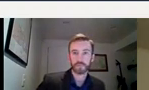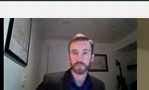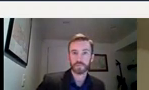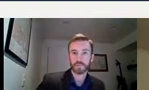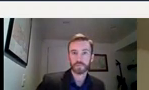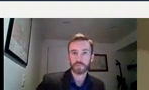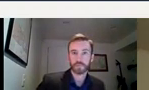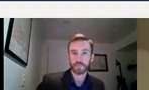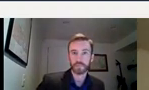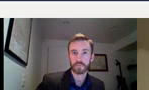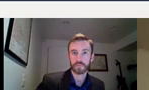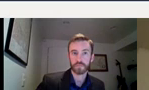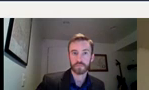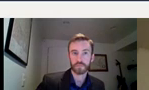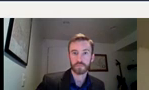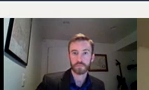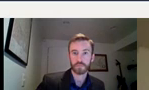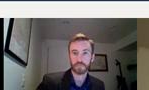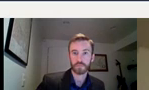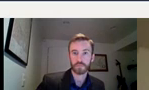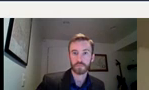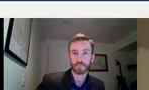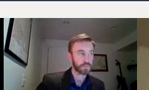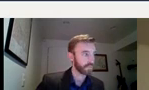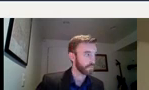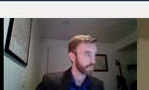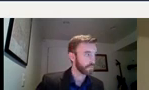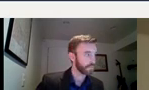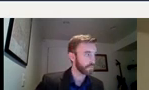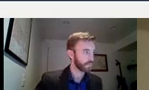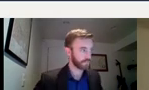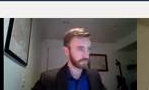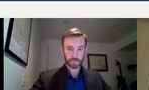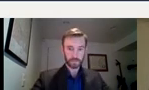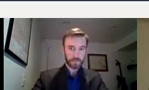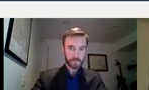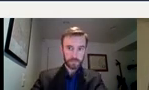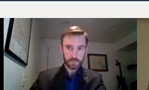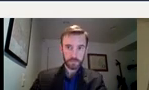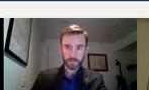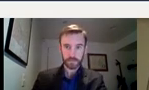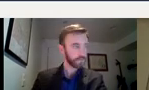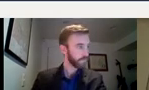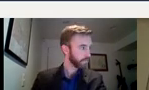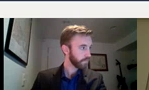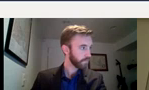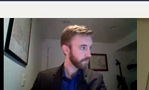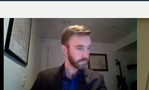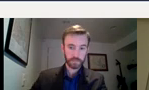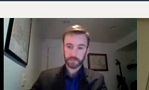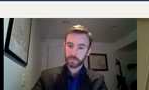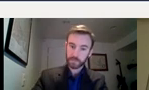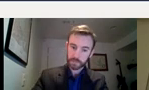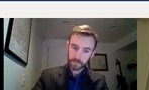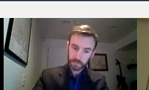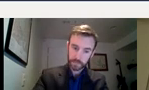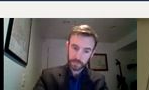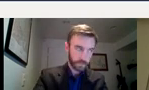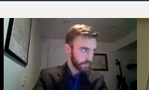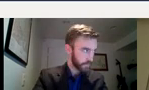ago, another proposal was brought to us that was then later scrapped, I guess, and looked quite a